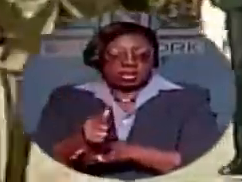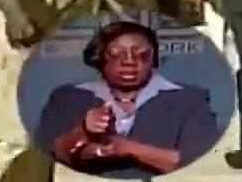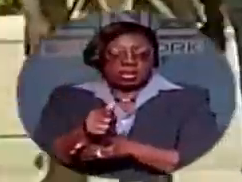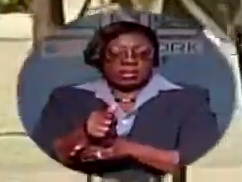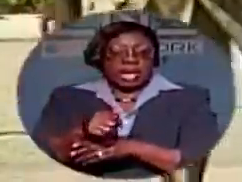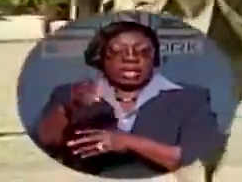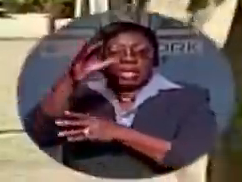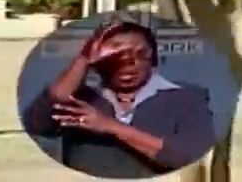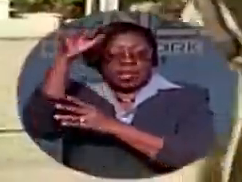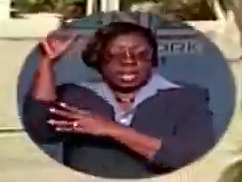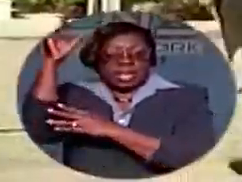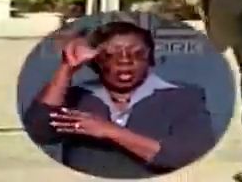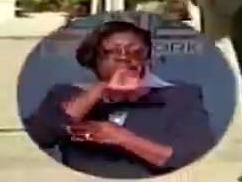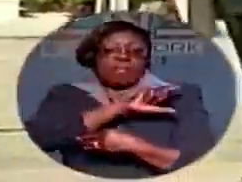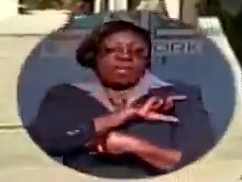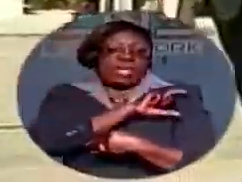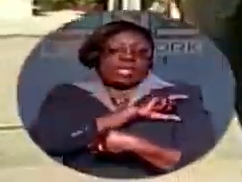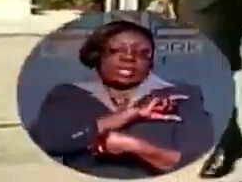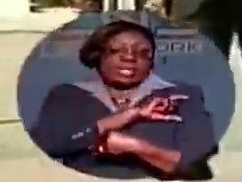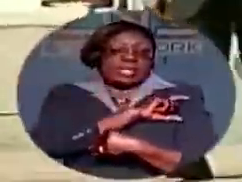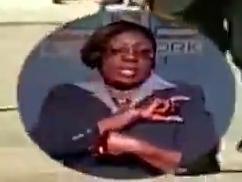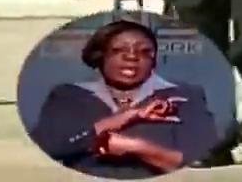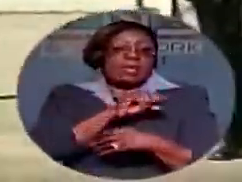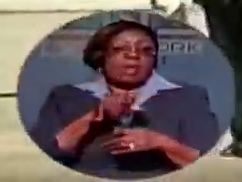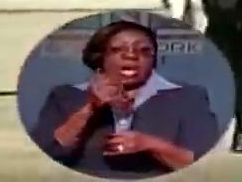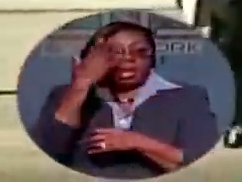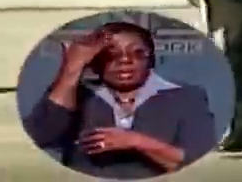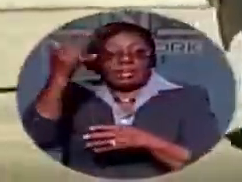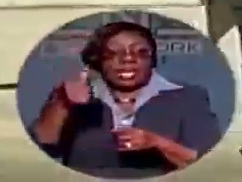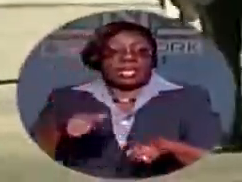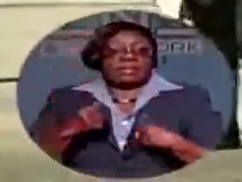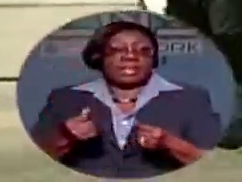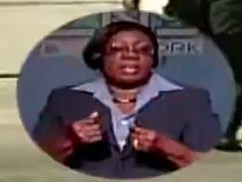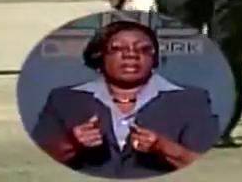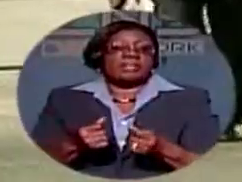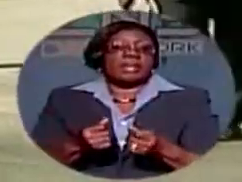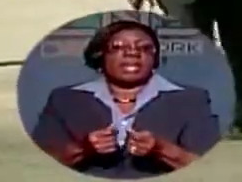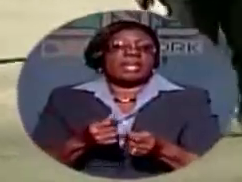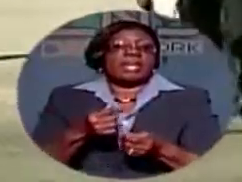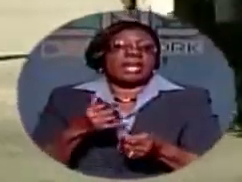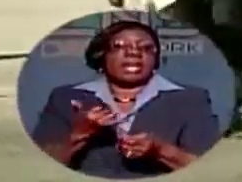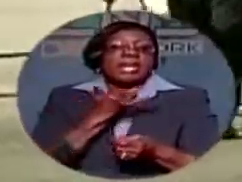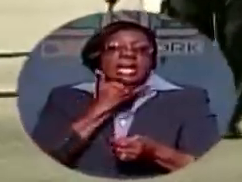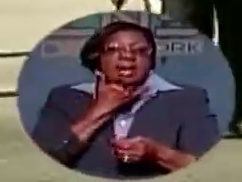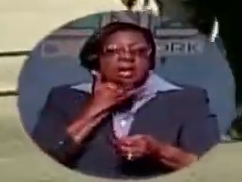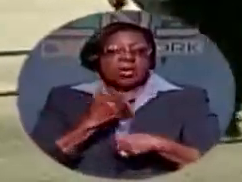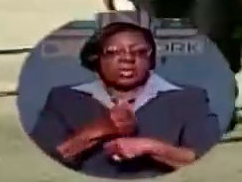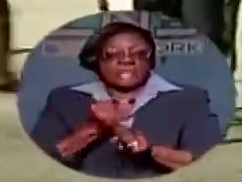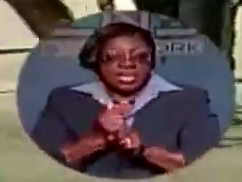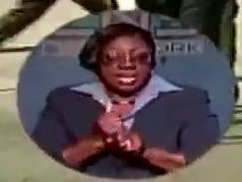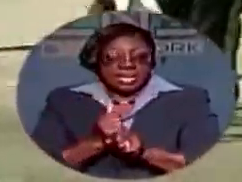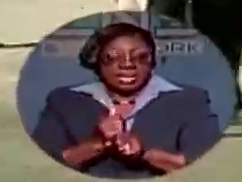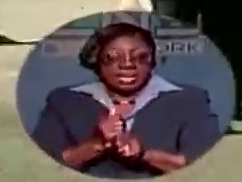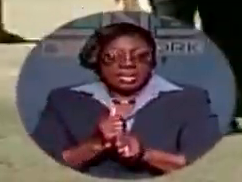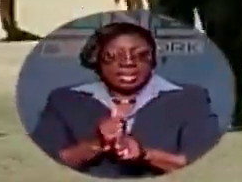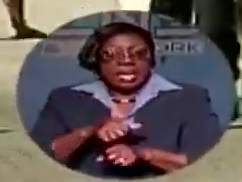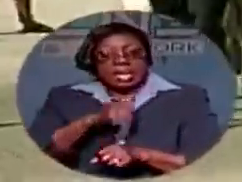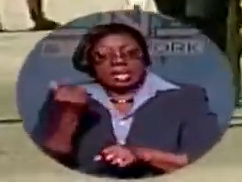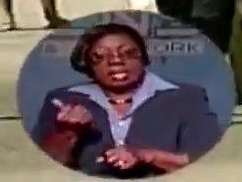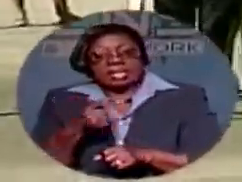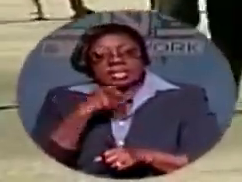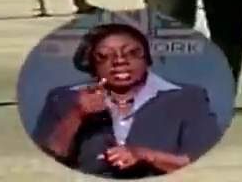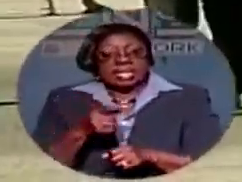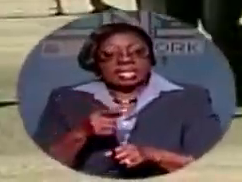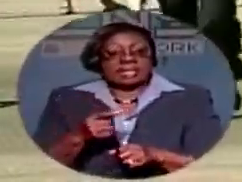Police, Alison Greenslade. While many suggested that an error was made and the announcement of the new date of Parliament accidentally omitted, others summed it up